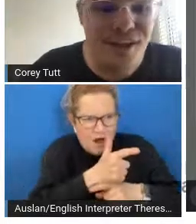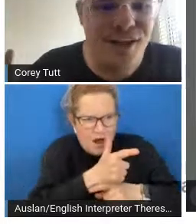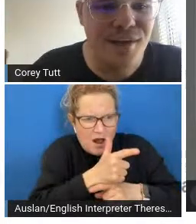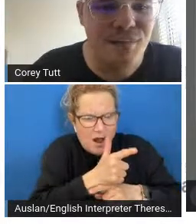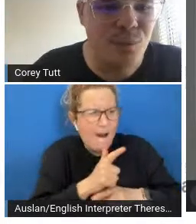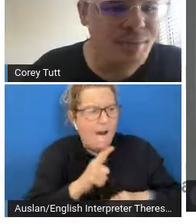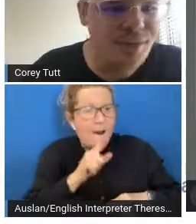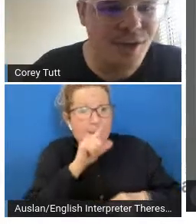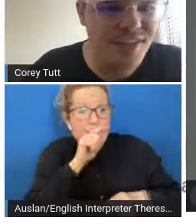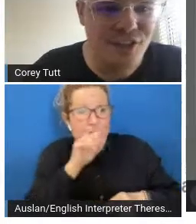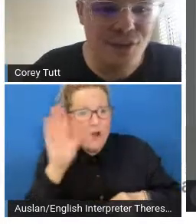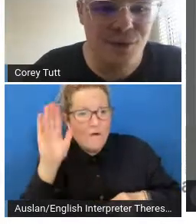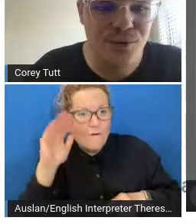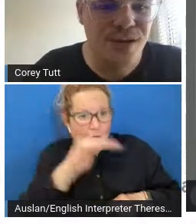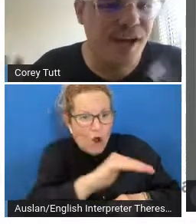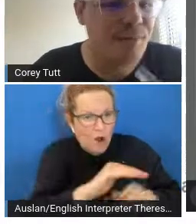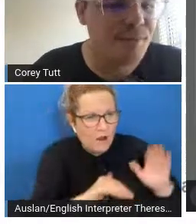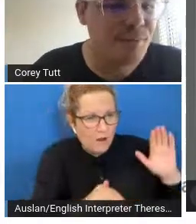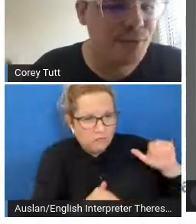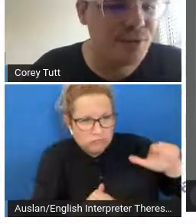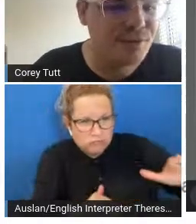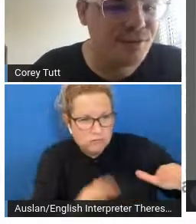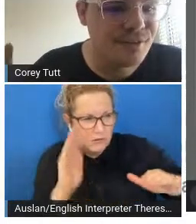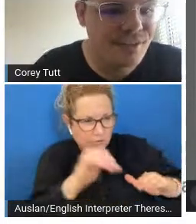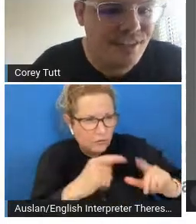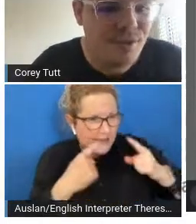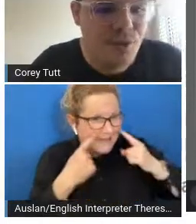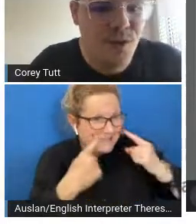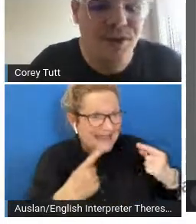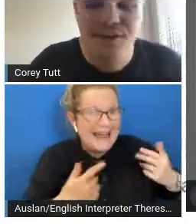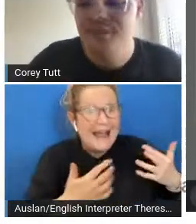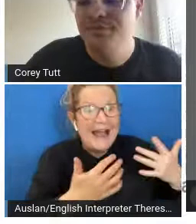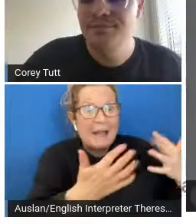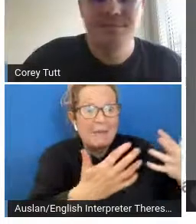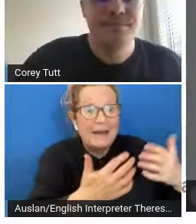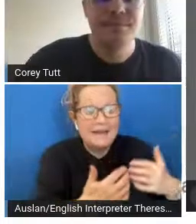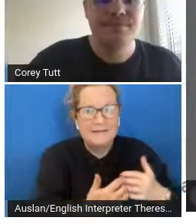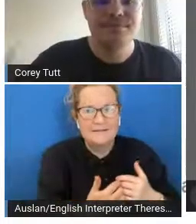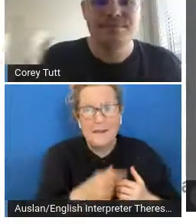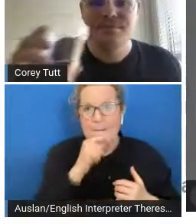little website to show how many birds live in your area.